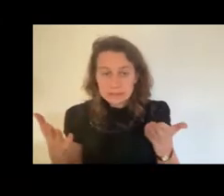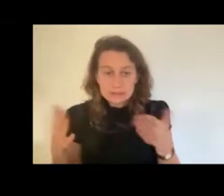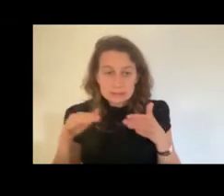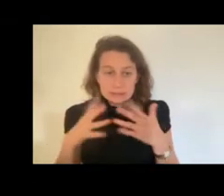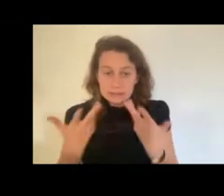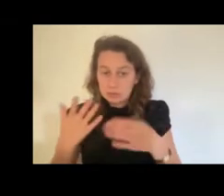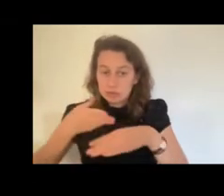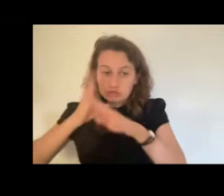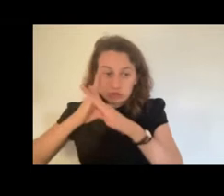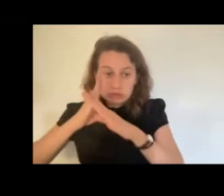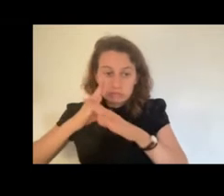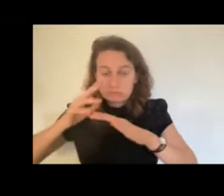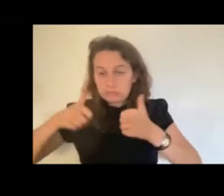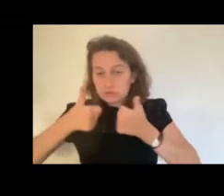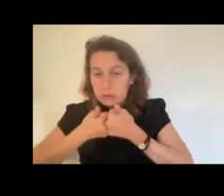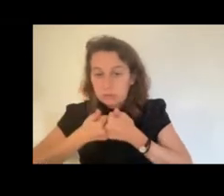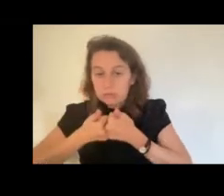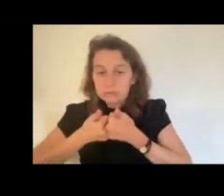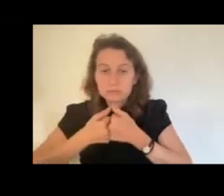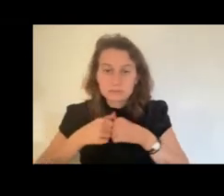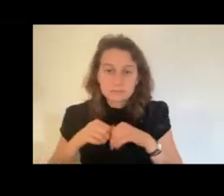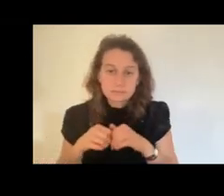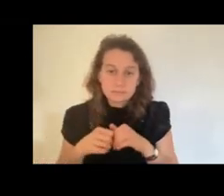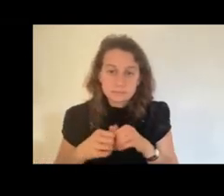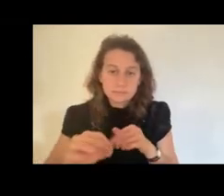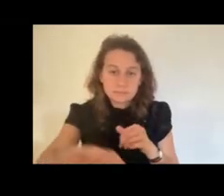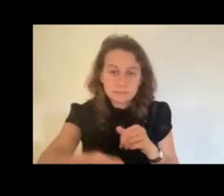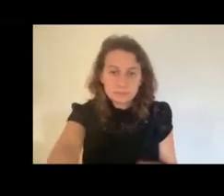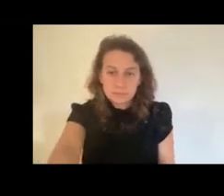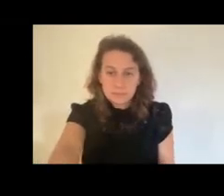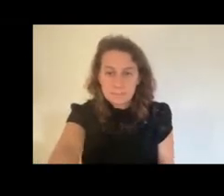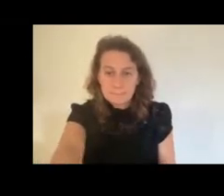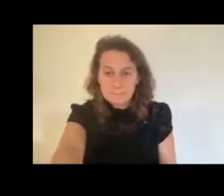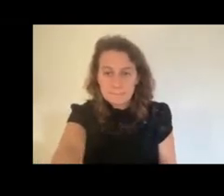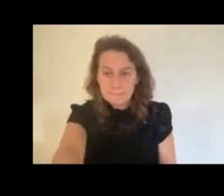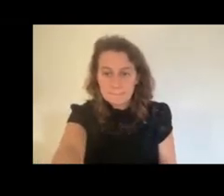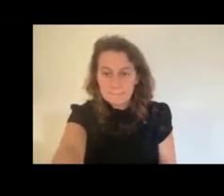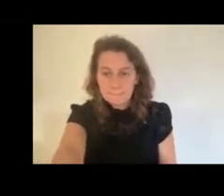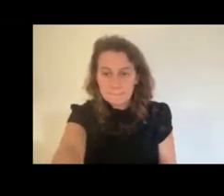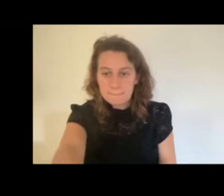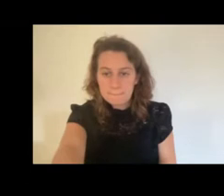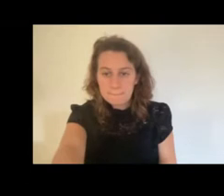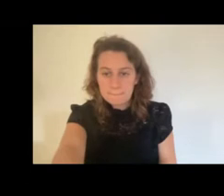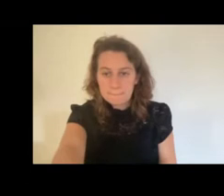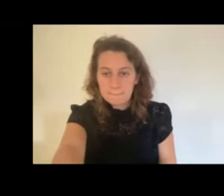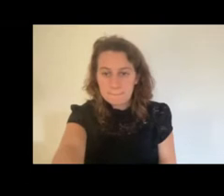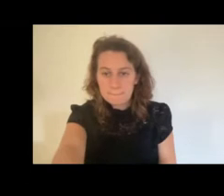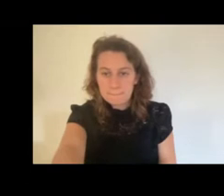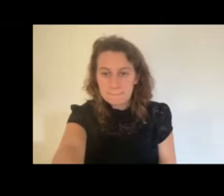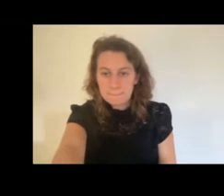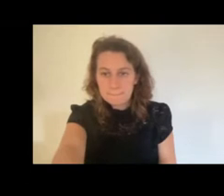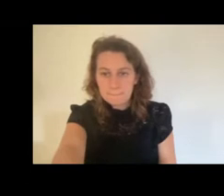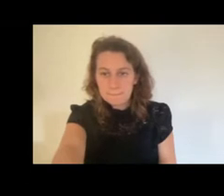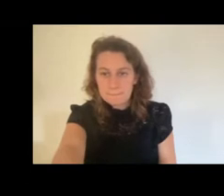really challenging. However, that posed another exciting material use